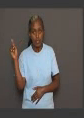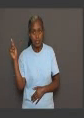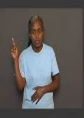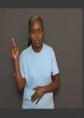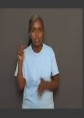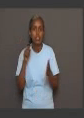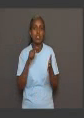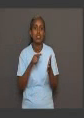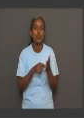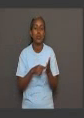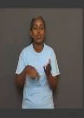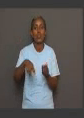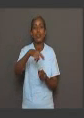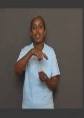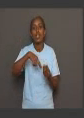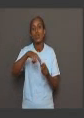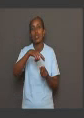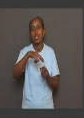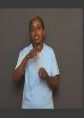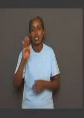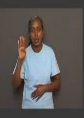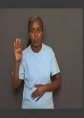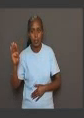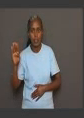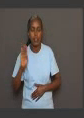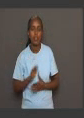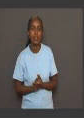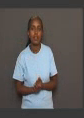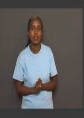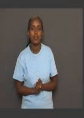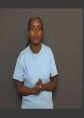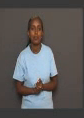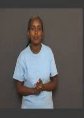Here is the point of rotation, B.